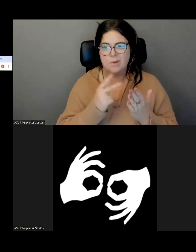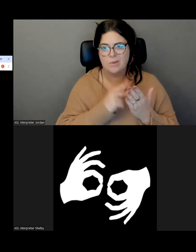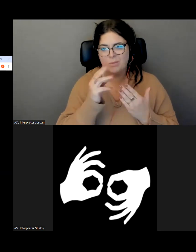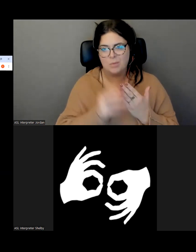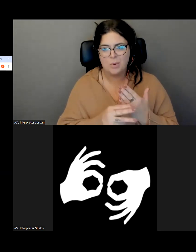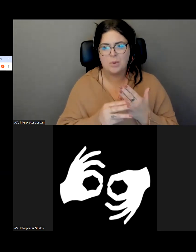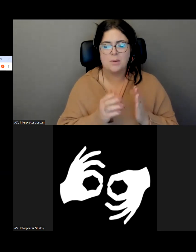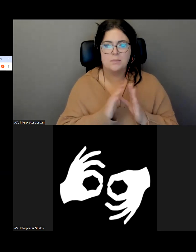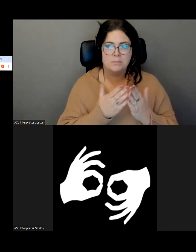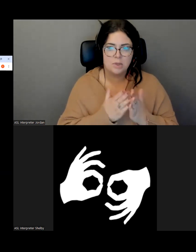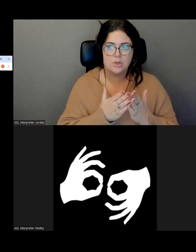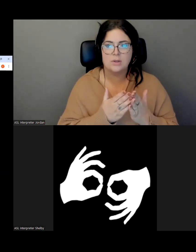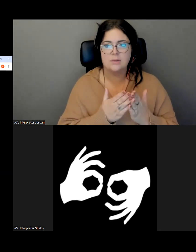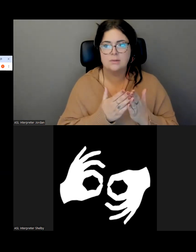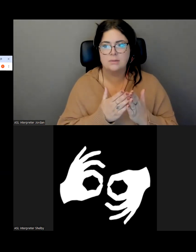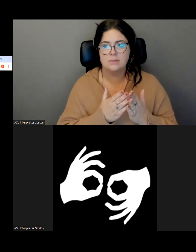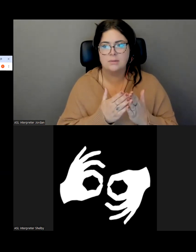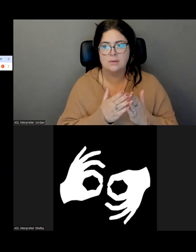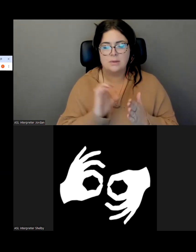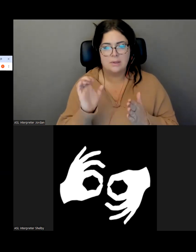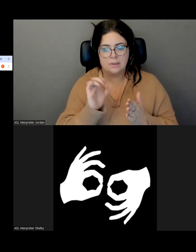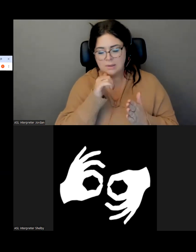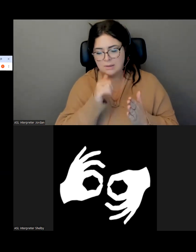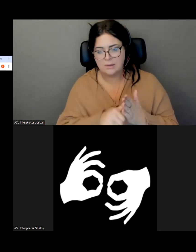books and e-magazines and e-newspapers as well.